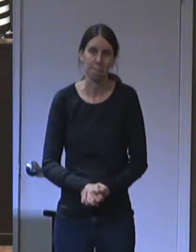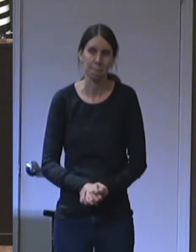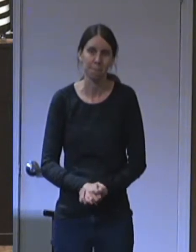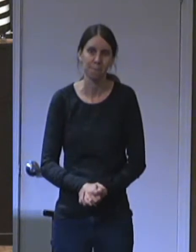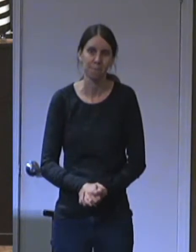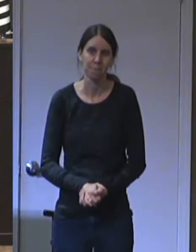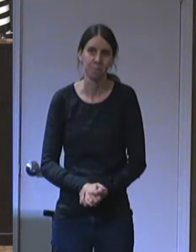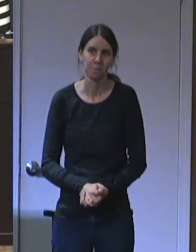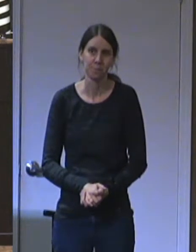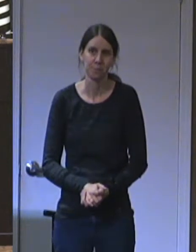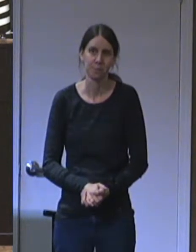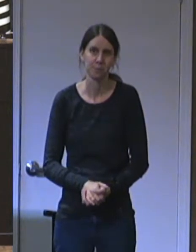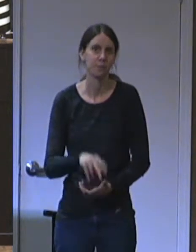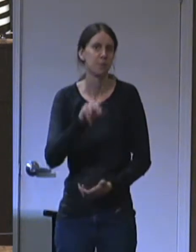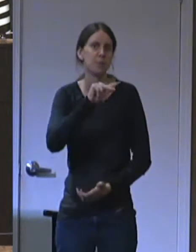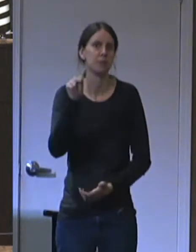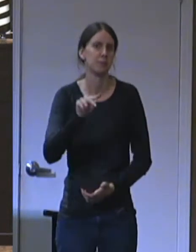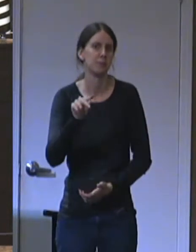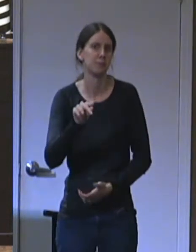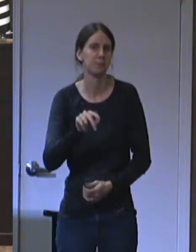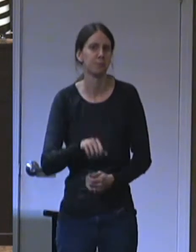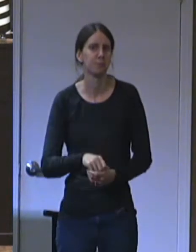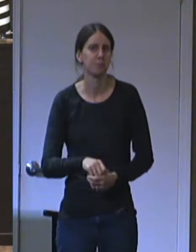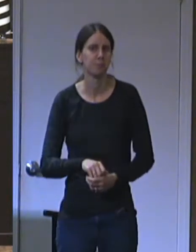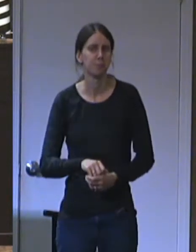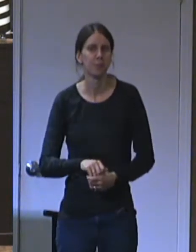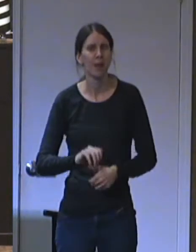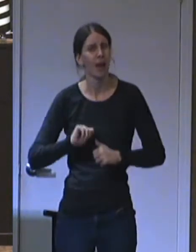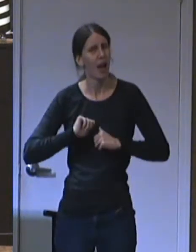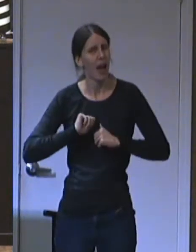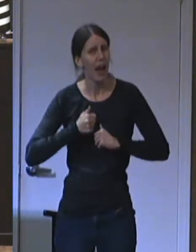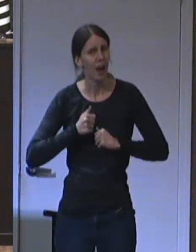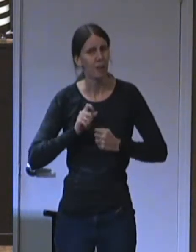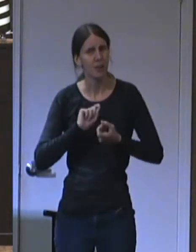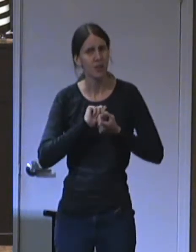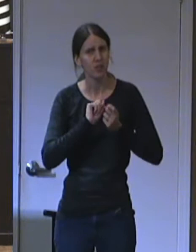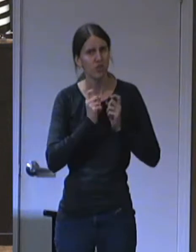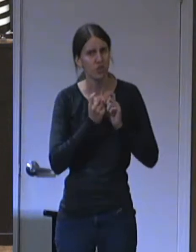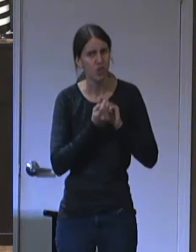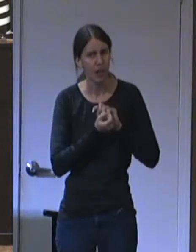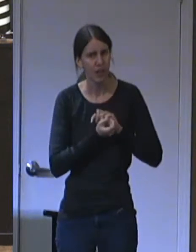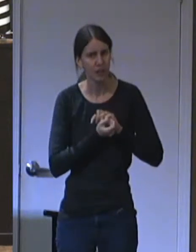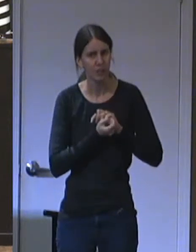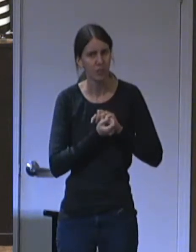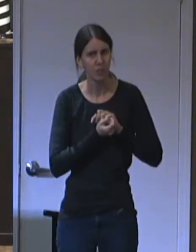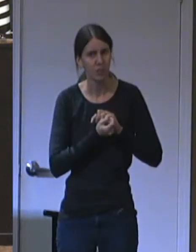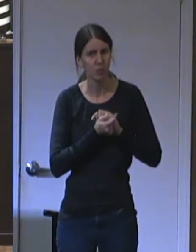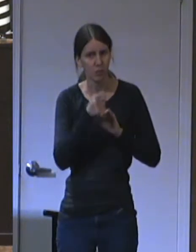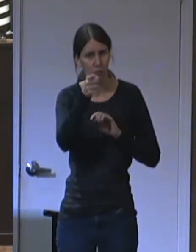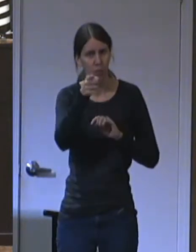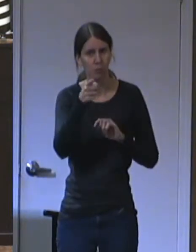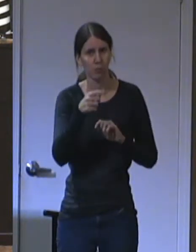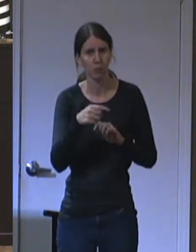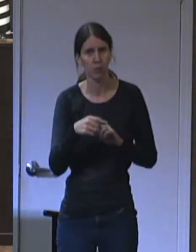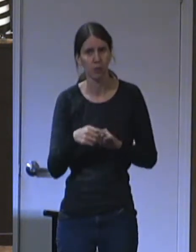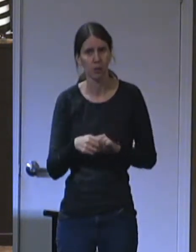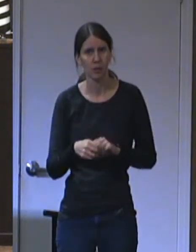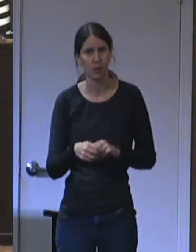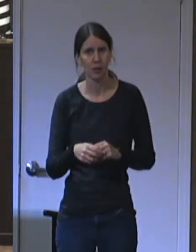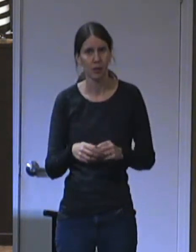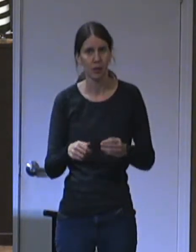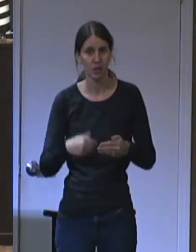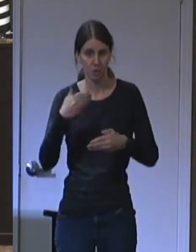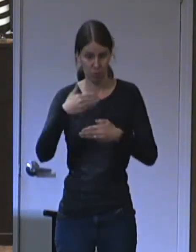Because finally, I ask, how has that change in your mindset played out over